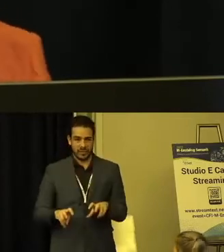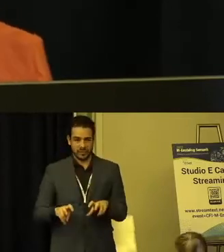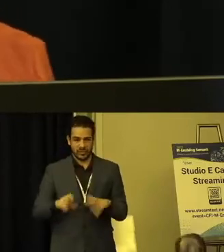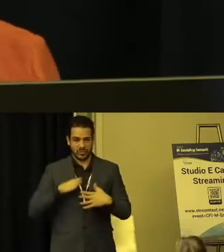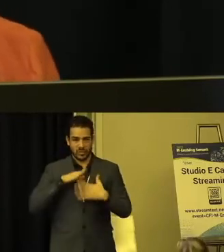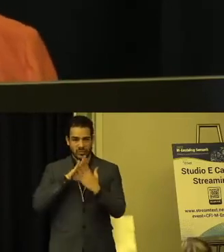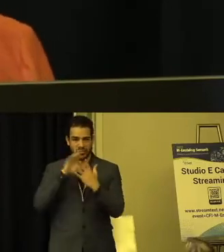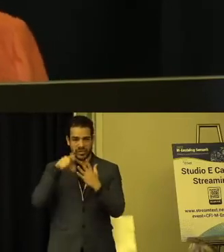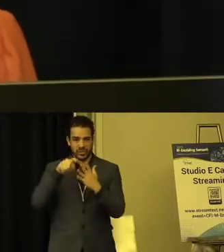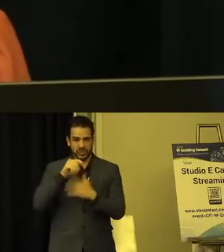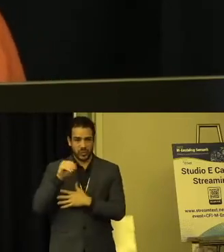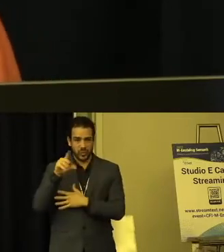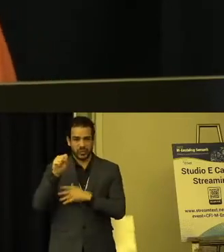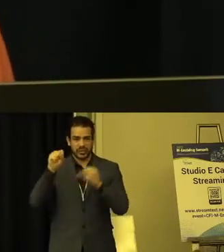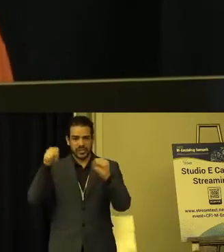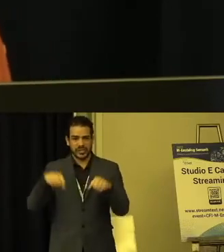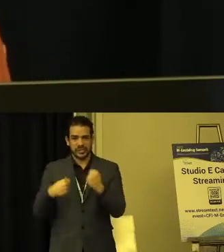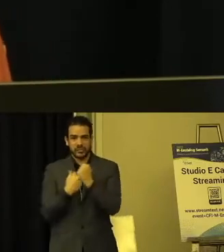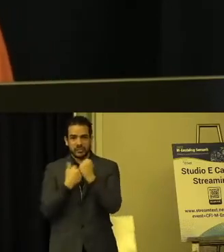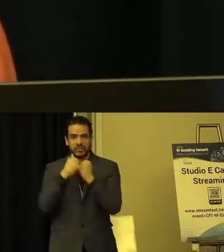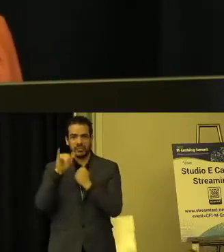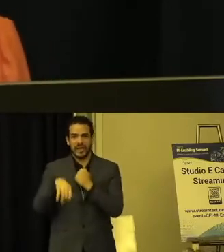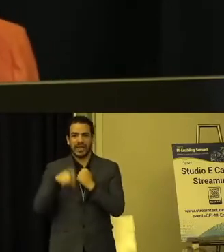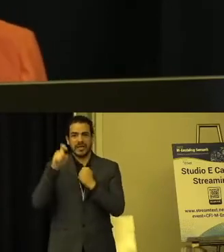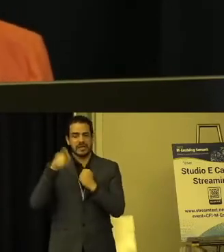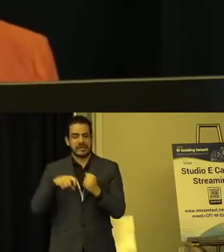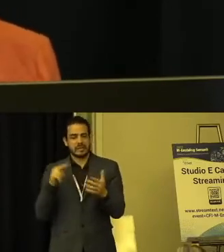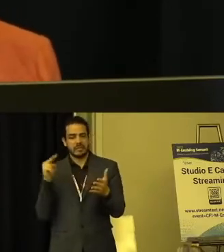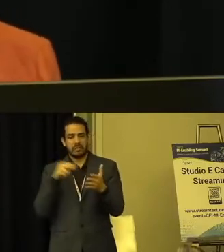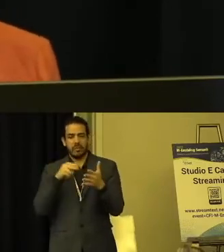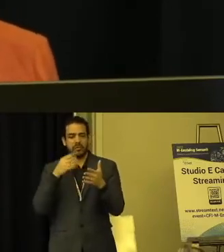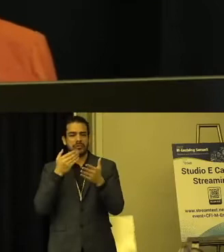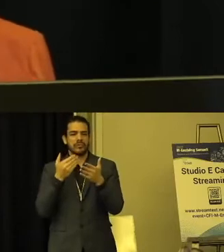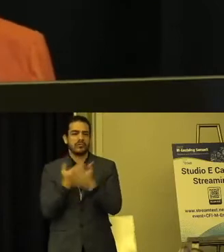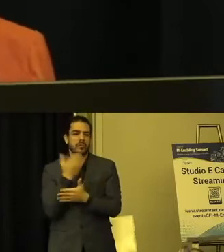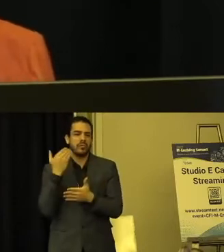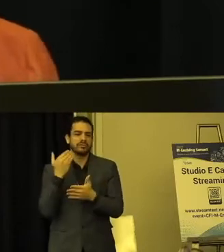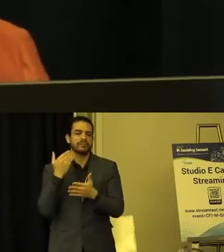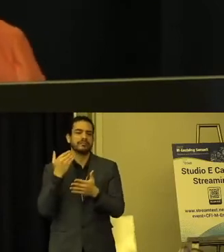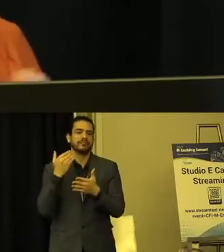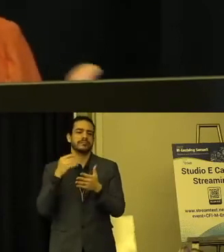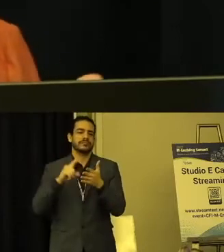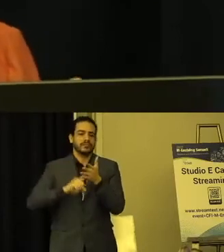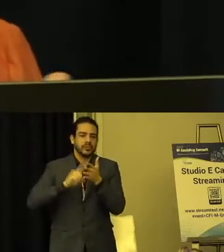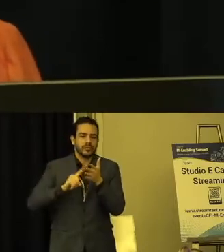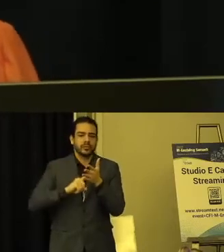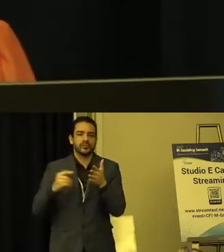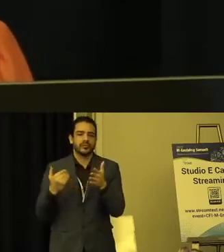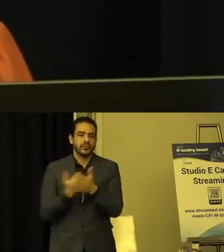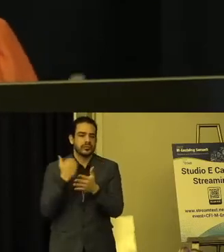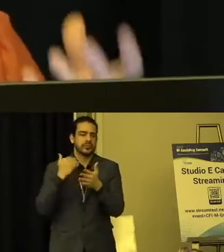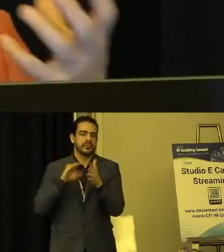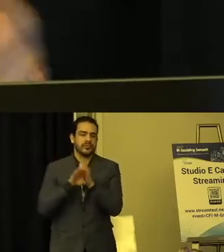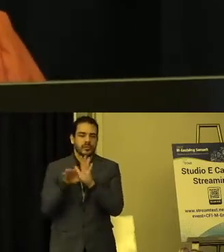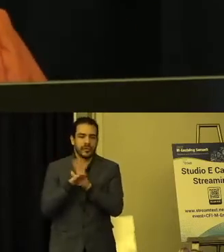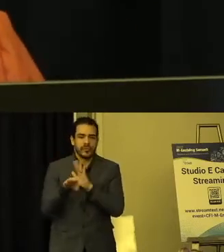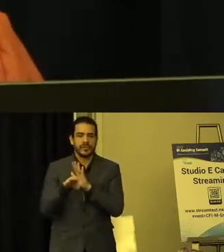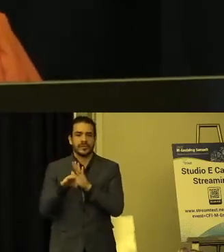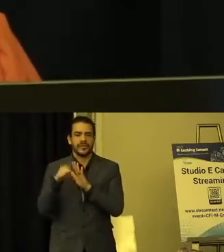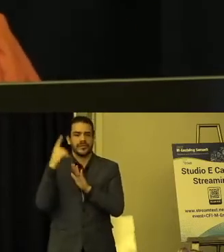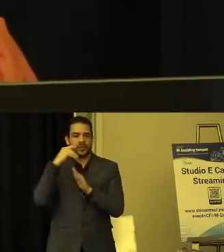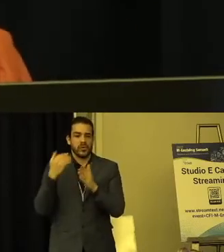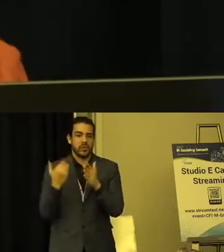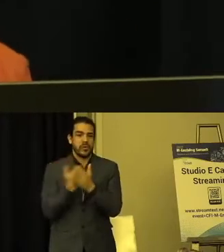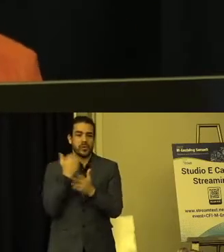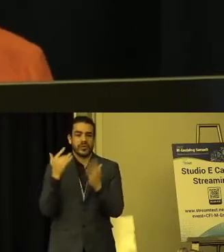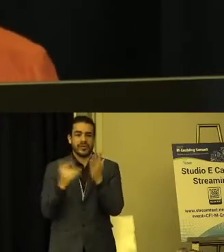that supported that. We needed to be looking at the new research and development coming along that was of emerging technologies that were about to land